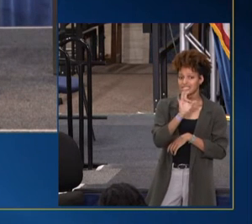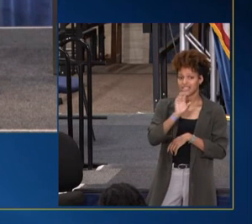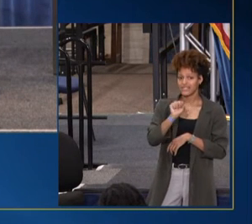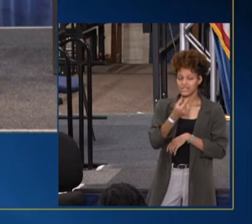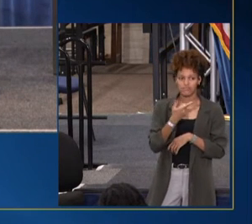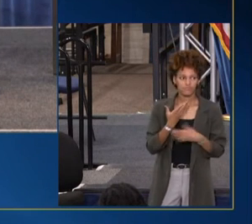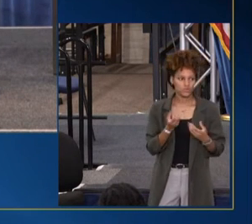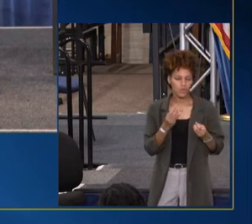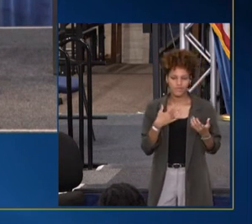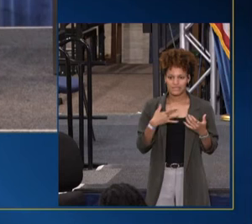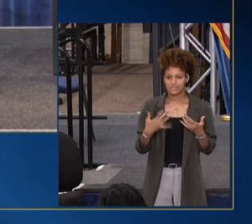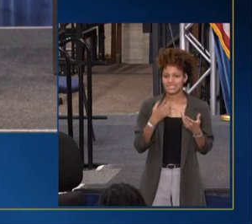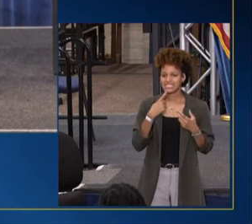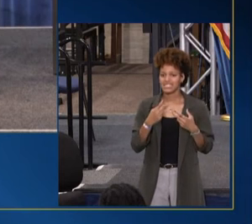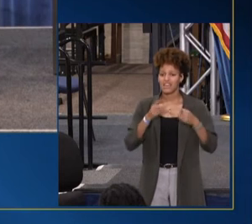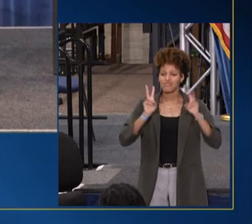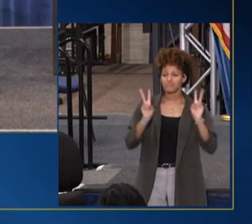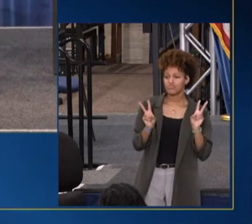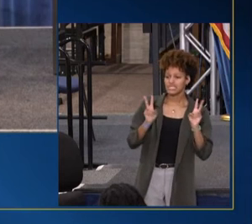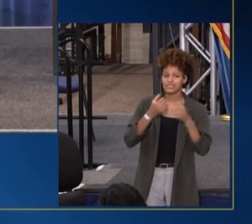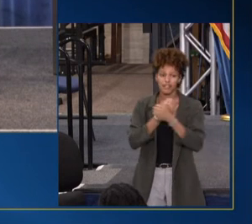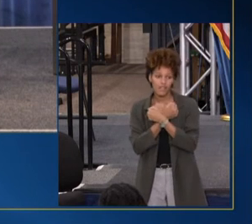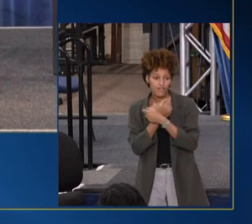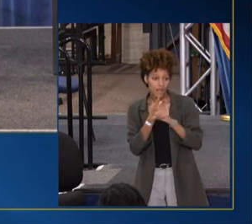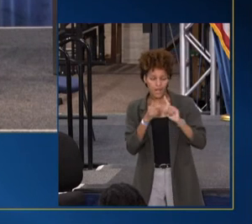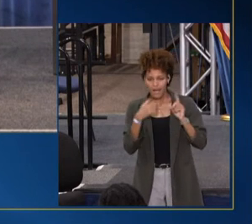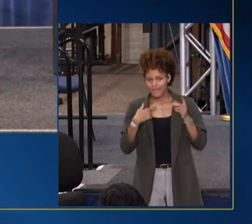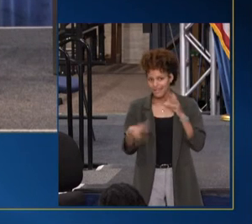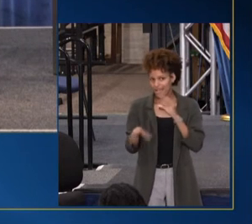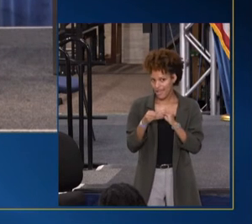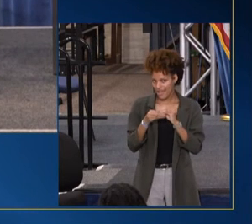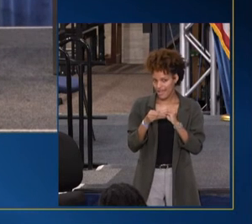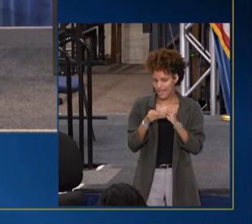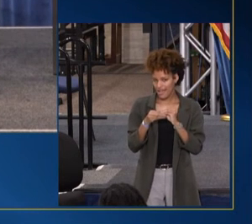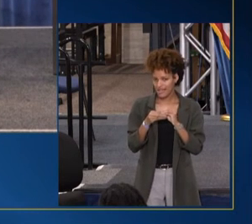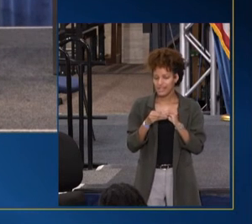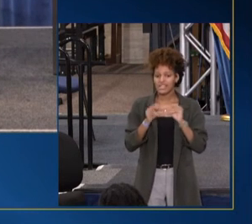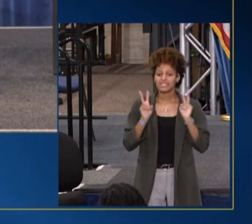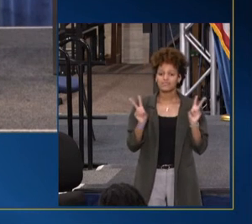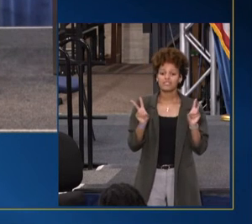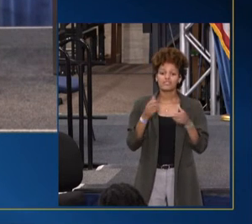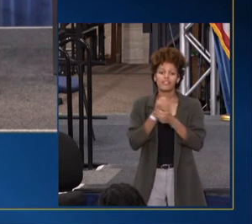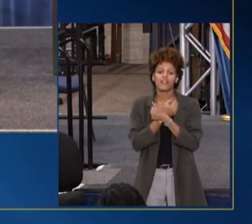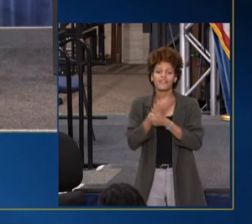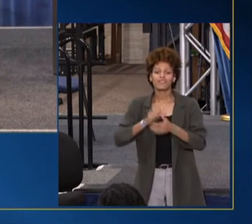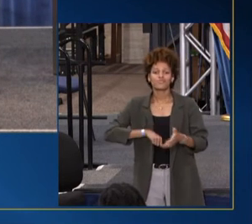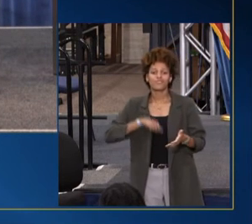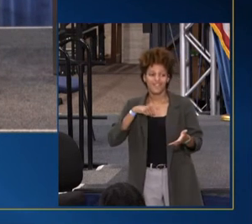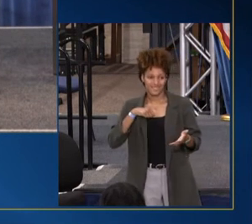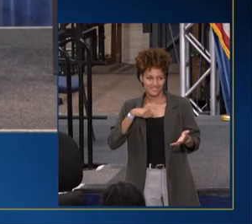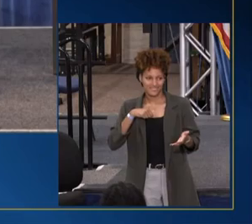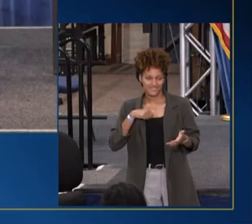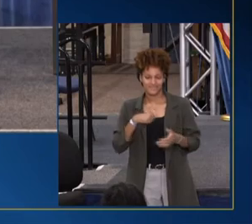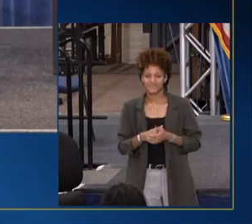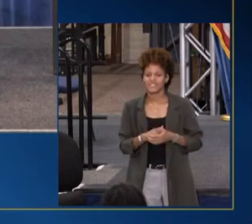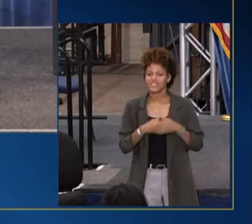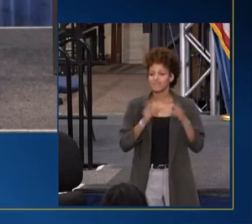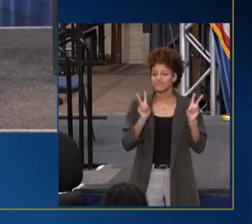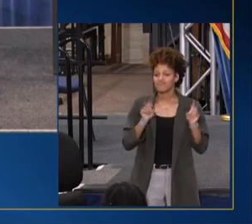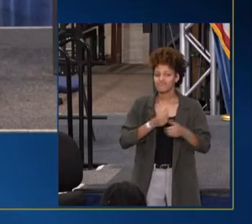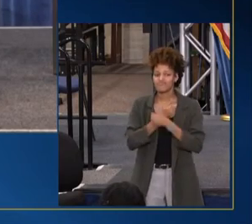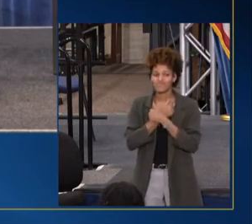also often say peace and love. Peace and love. But I'm going to add to that, it's peace, love, and pride. So to everybody, peace, love, and pride. Thank